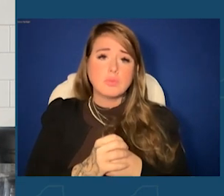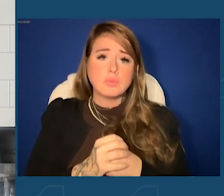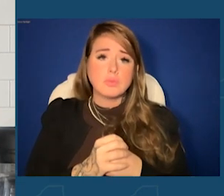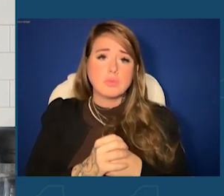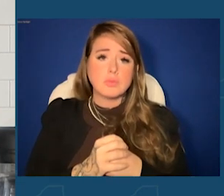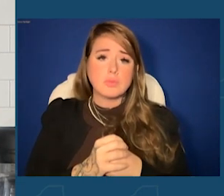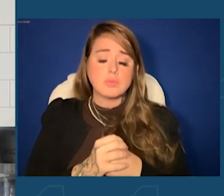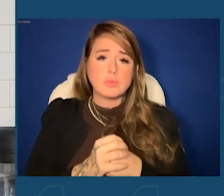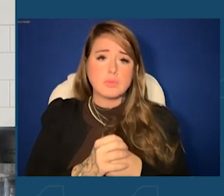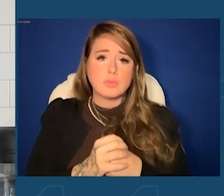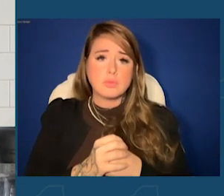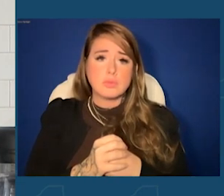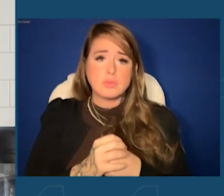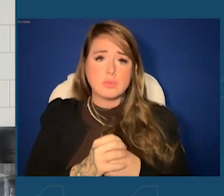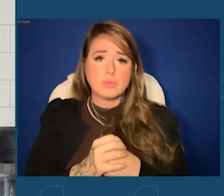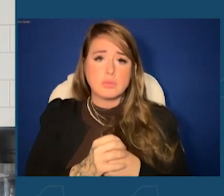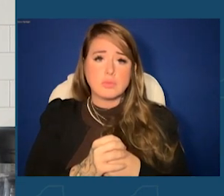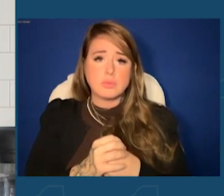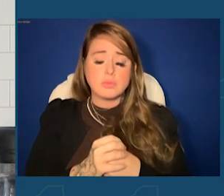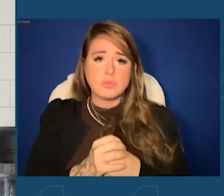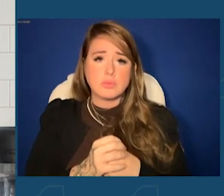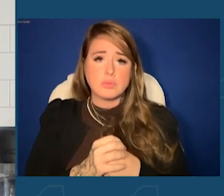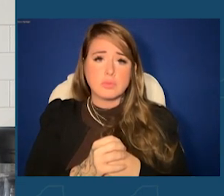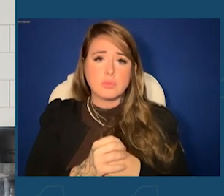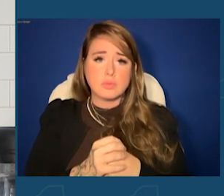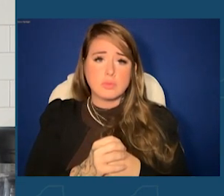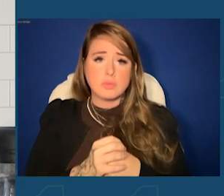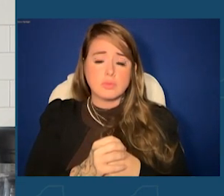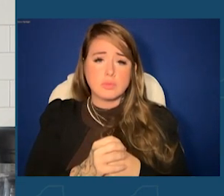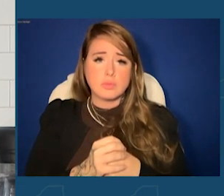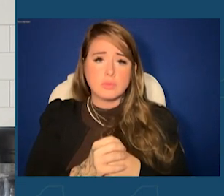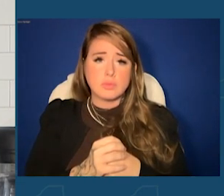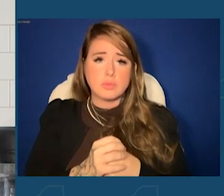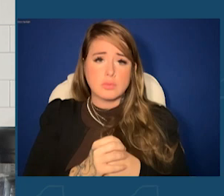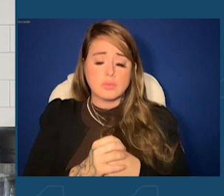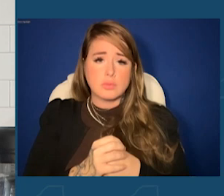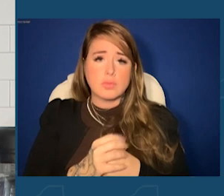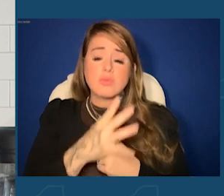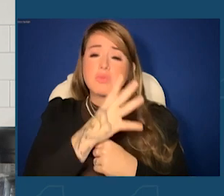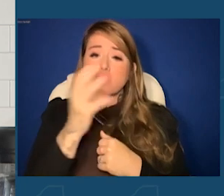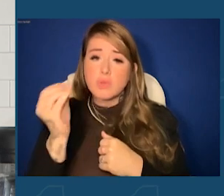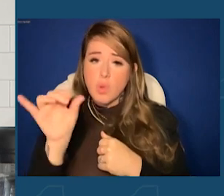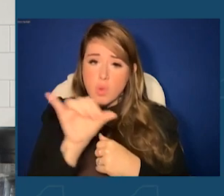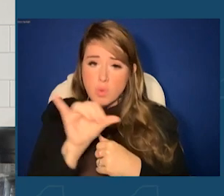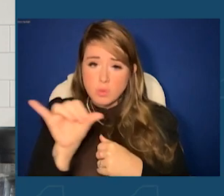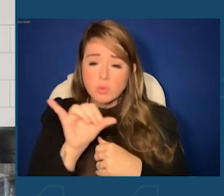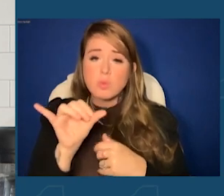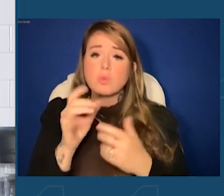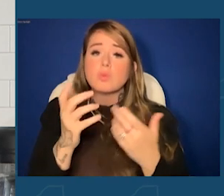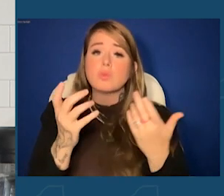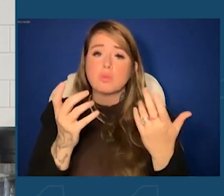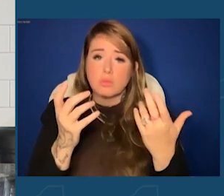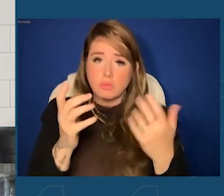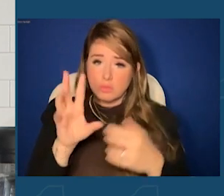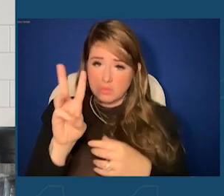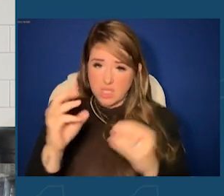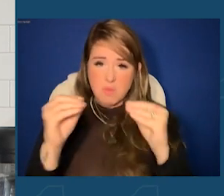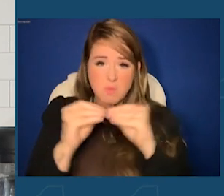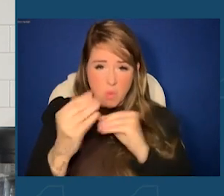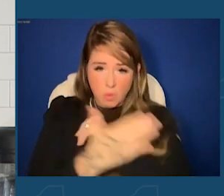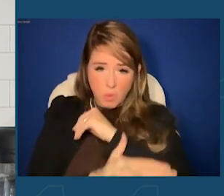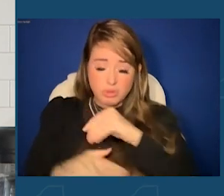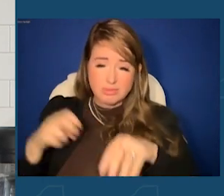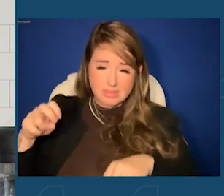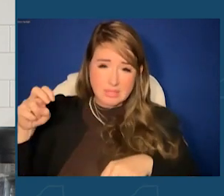the fearful jungle of El Darién. Y seis países más, el cual nos